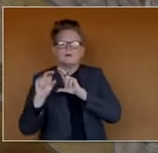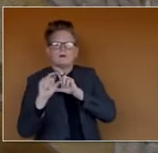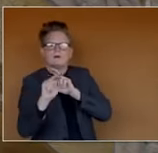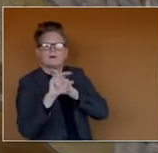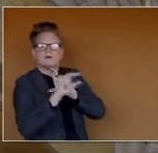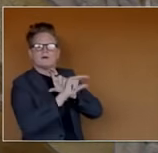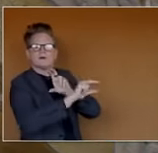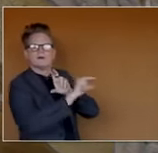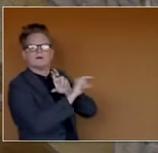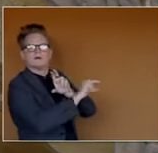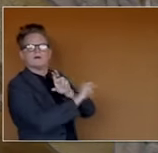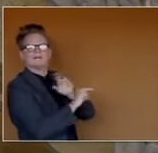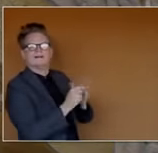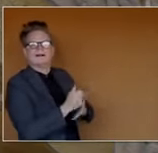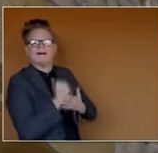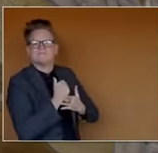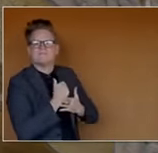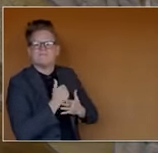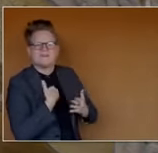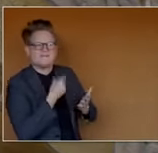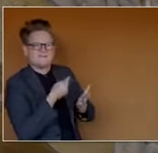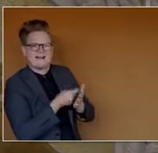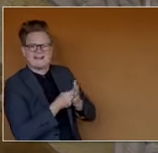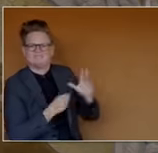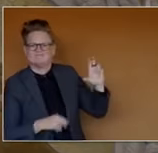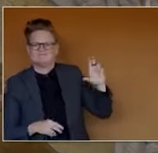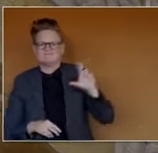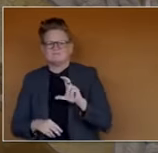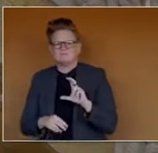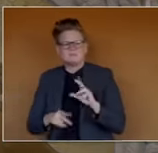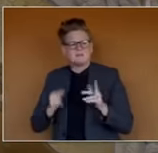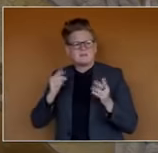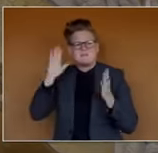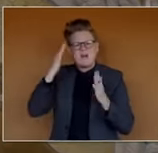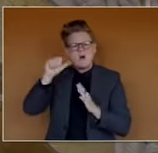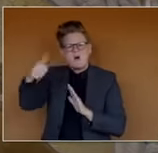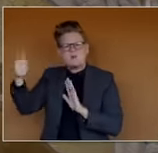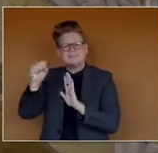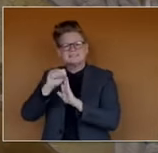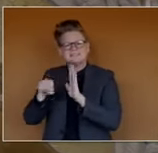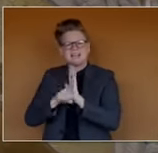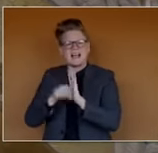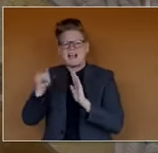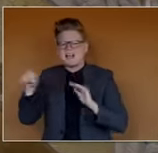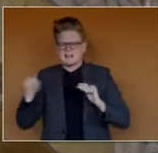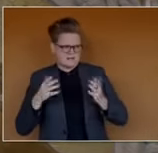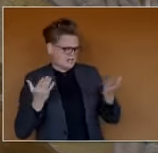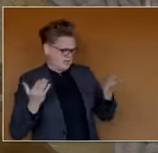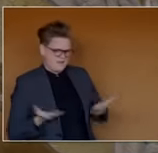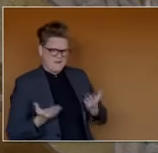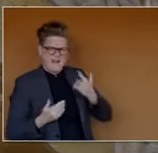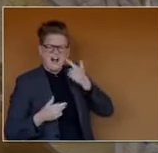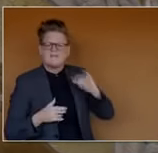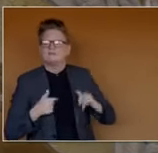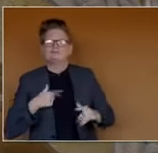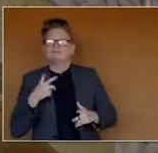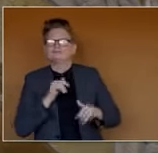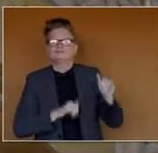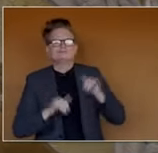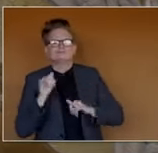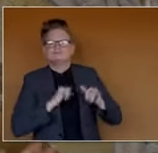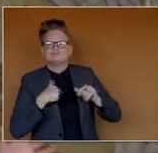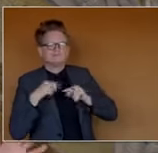states, we are using that money to support the many Californians who've been hurt during this